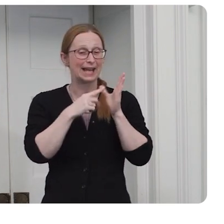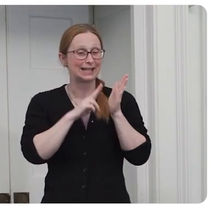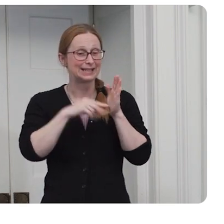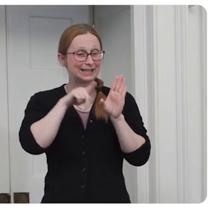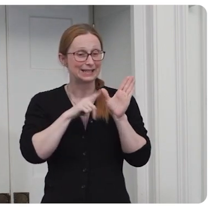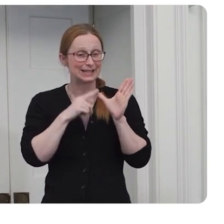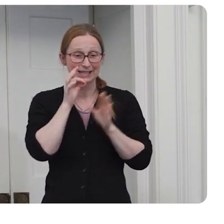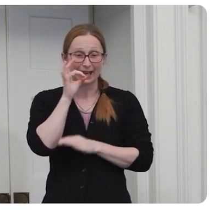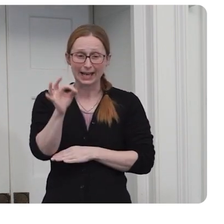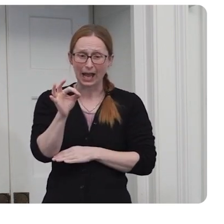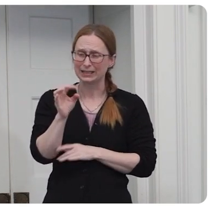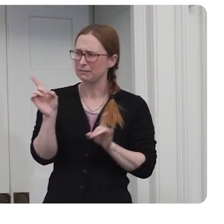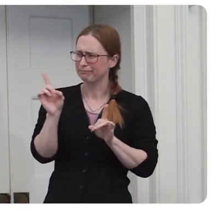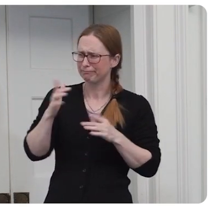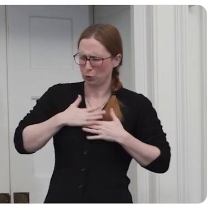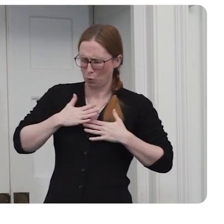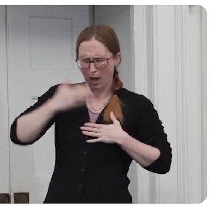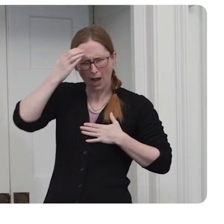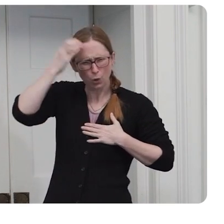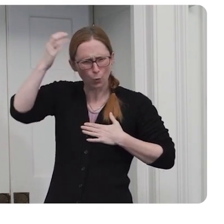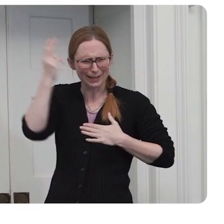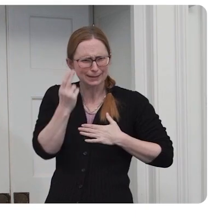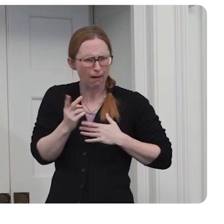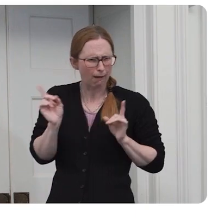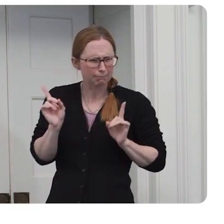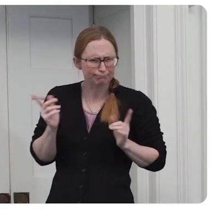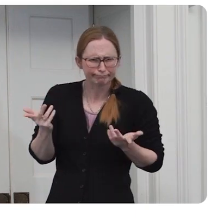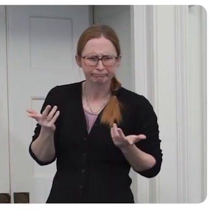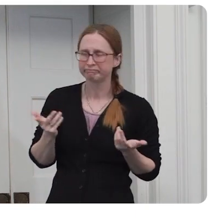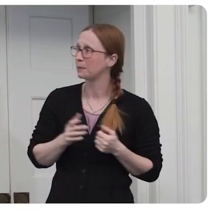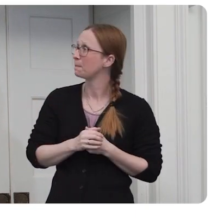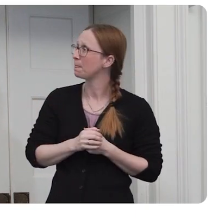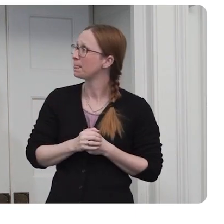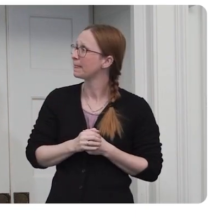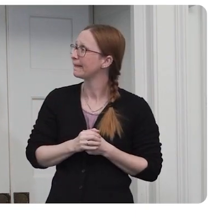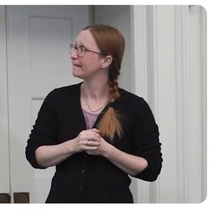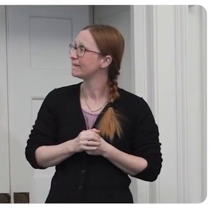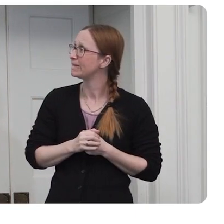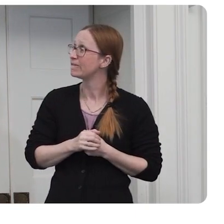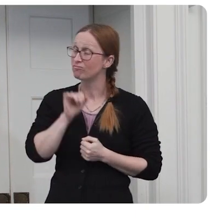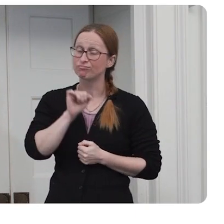magic. From Tanya, Grace, what do you like about Queen's artworks?